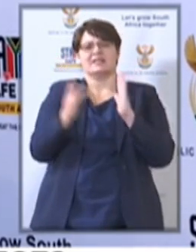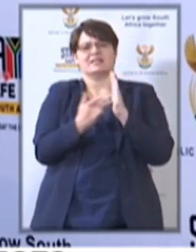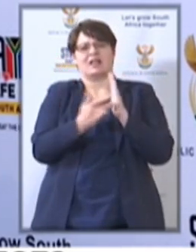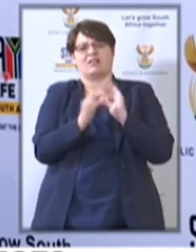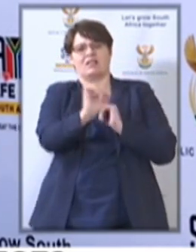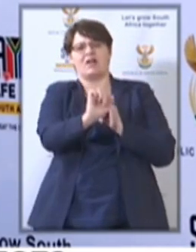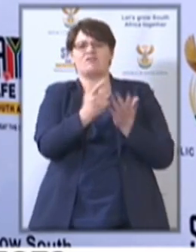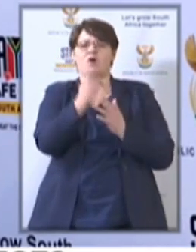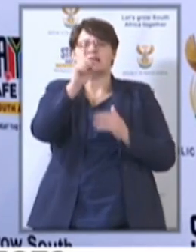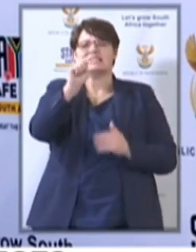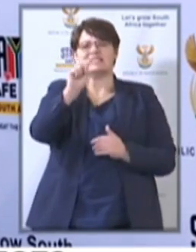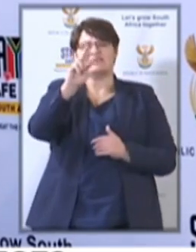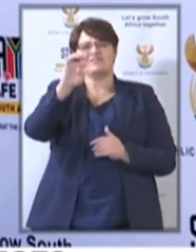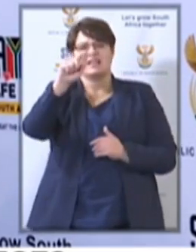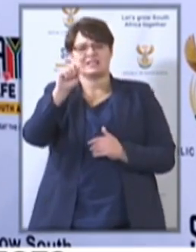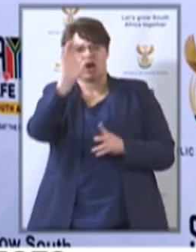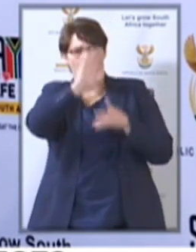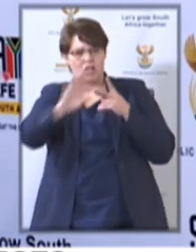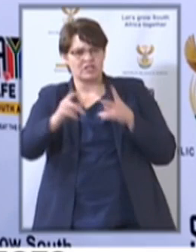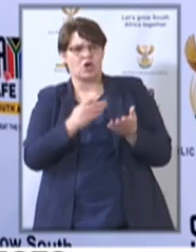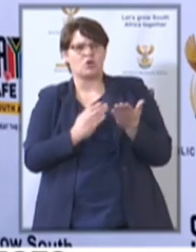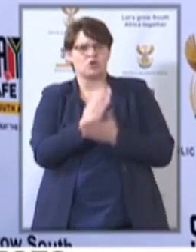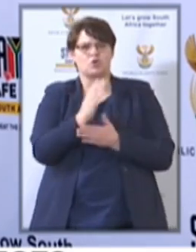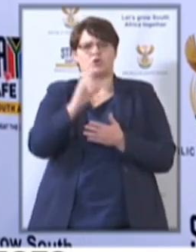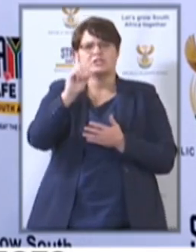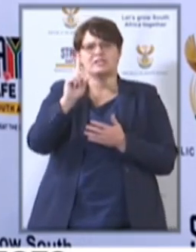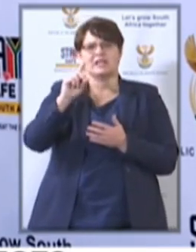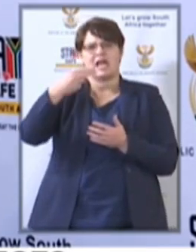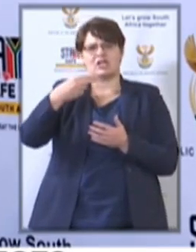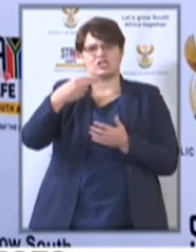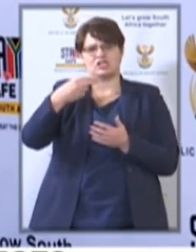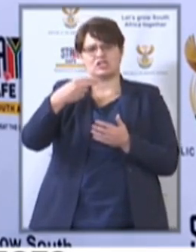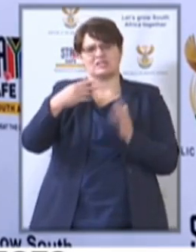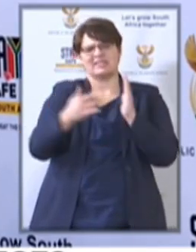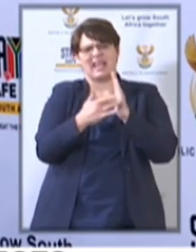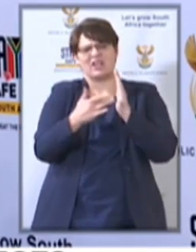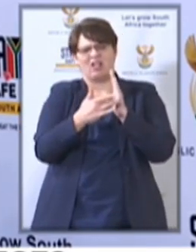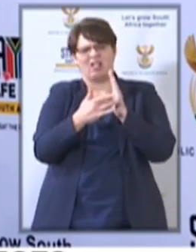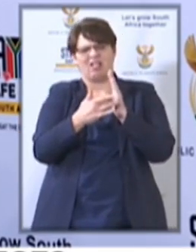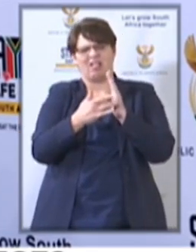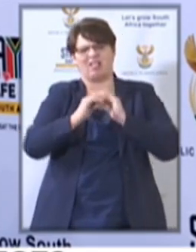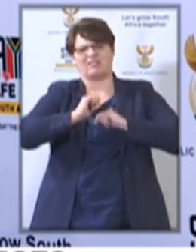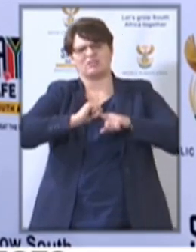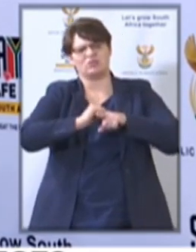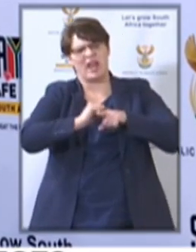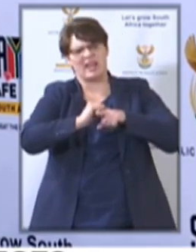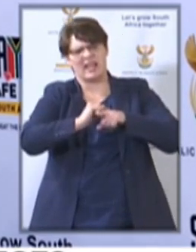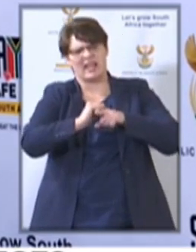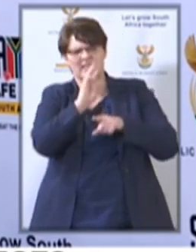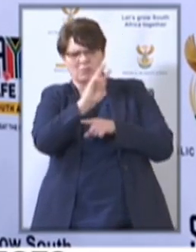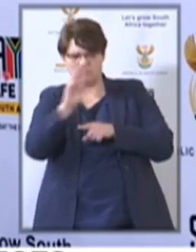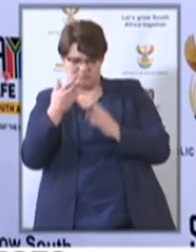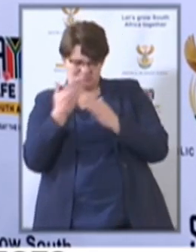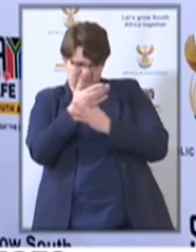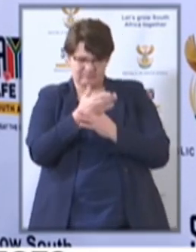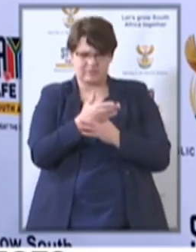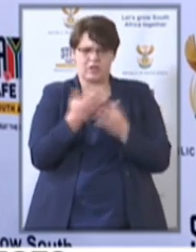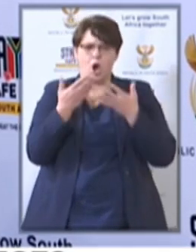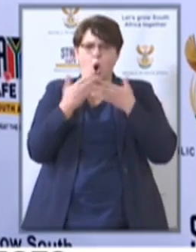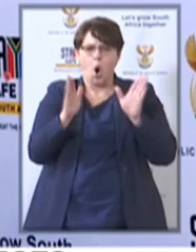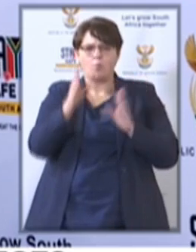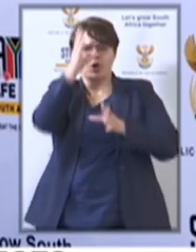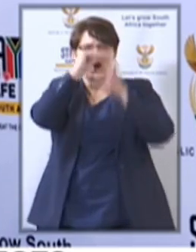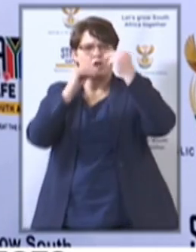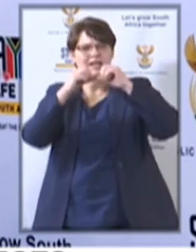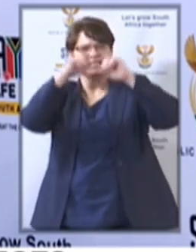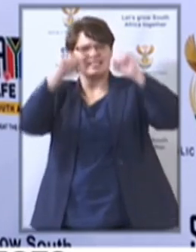our TVET college students through our DHET, Higher Education and Training website, the National Open Learning